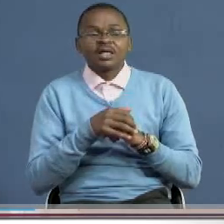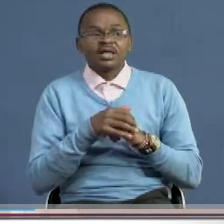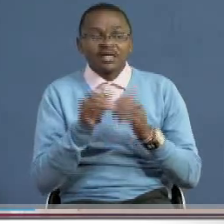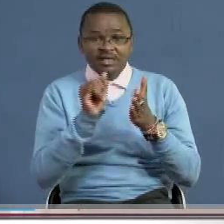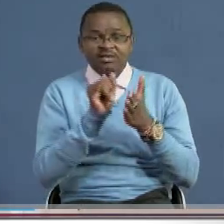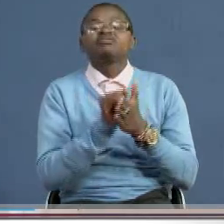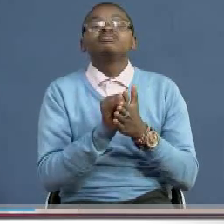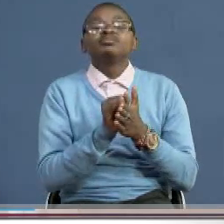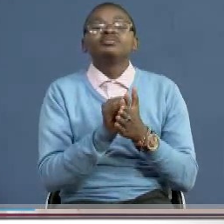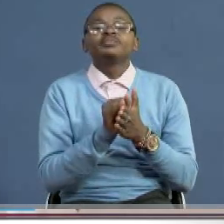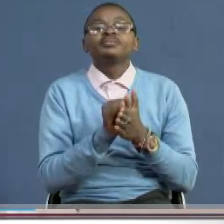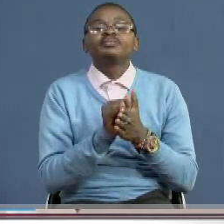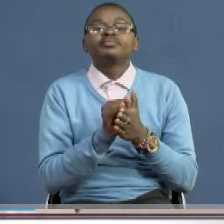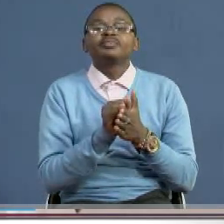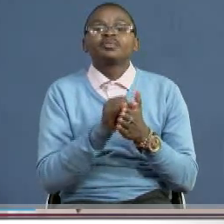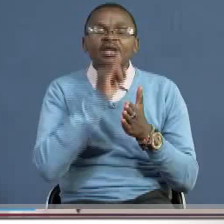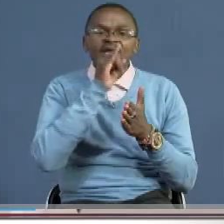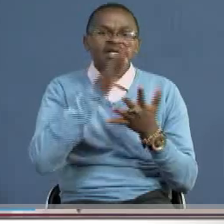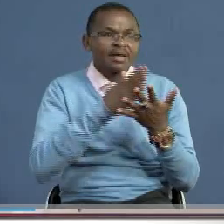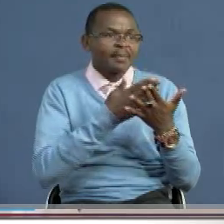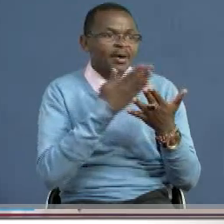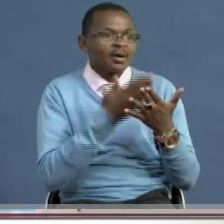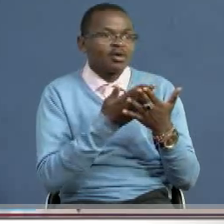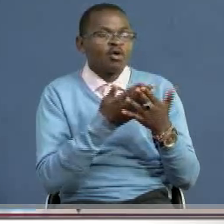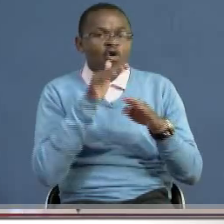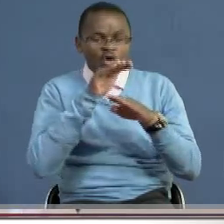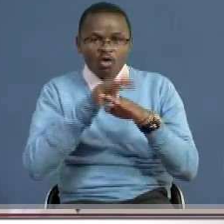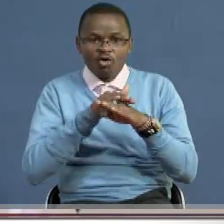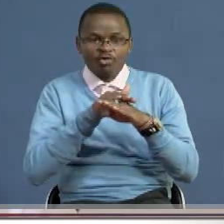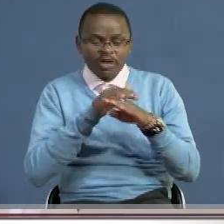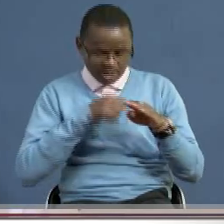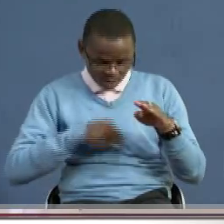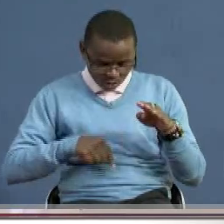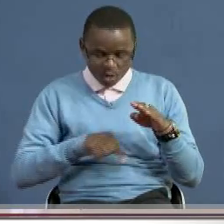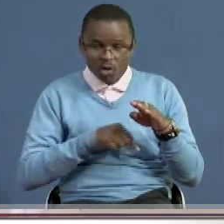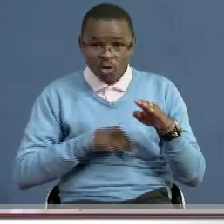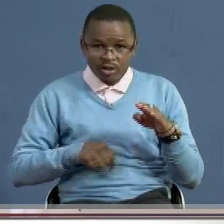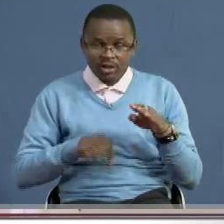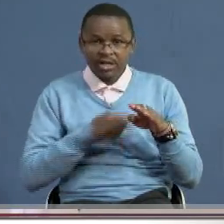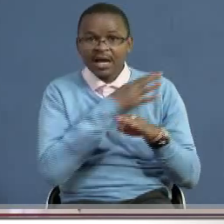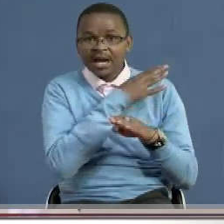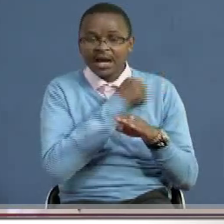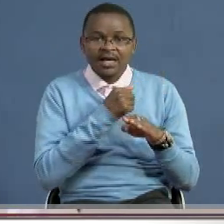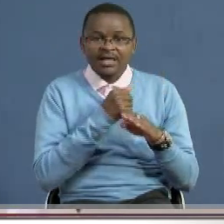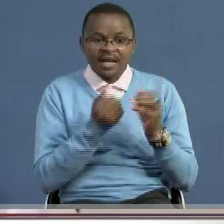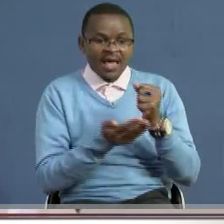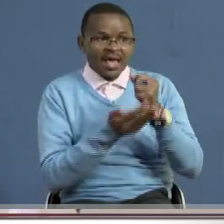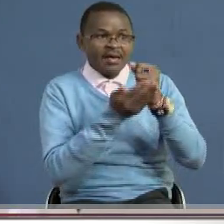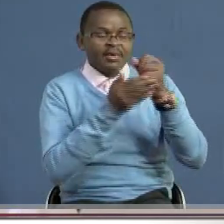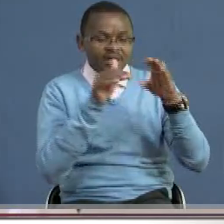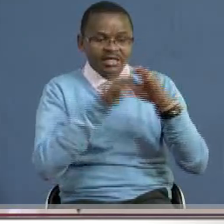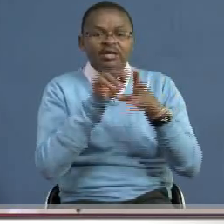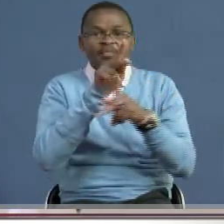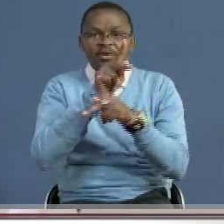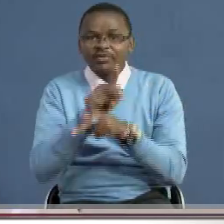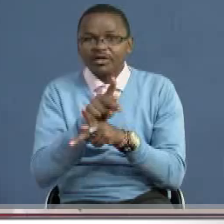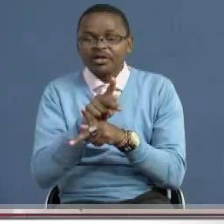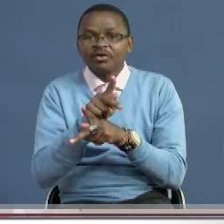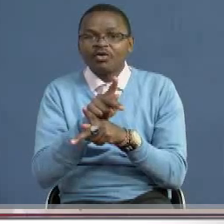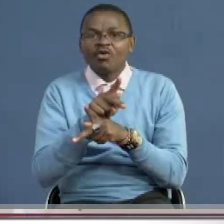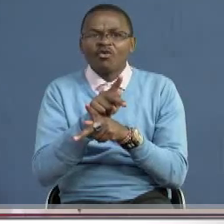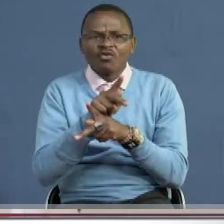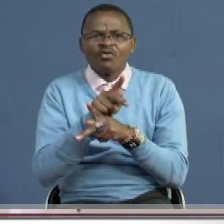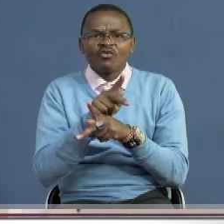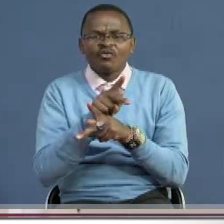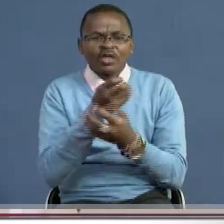that is applied on the cord, and it helps in the prevention of